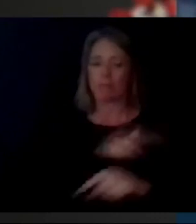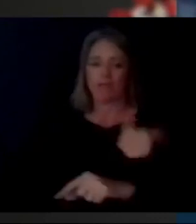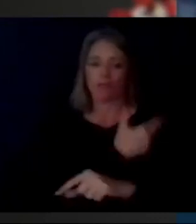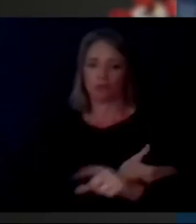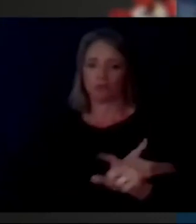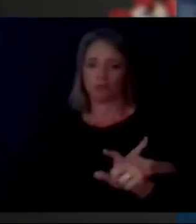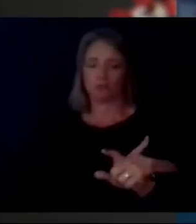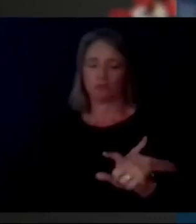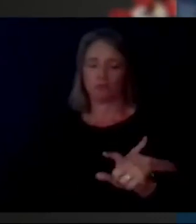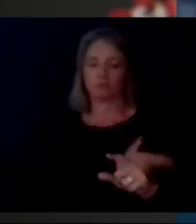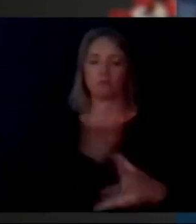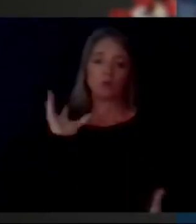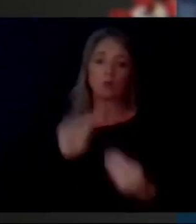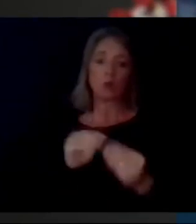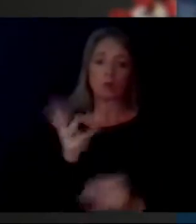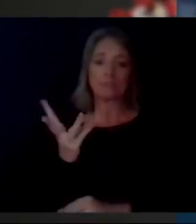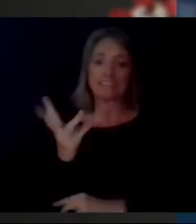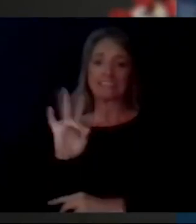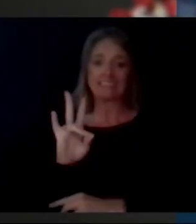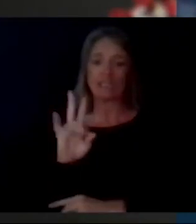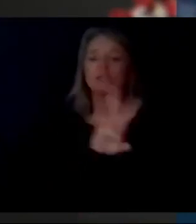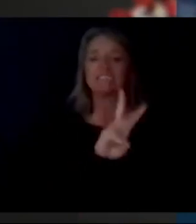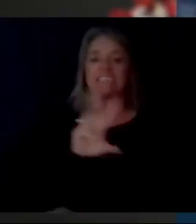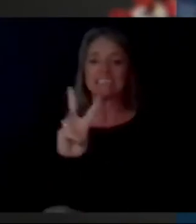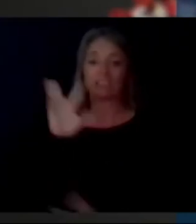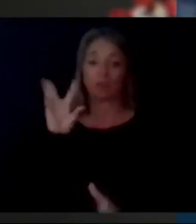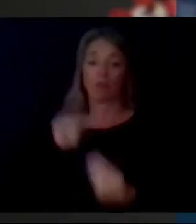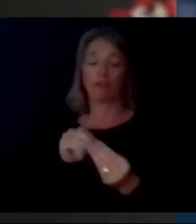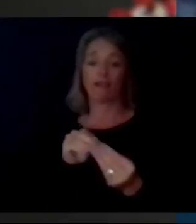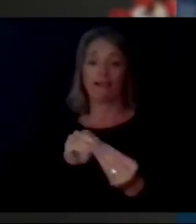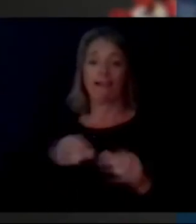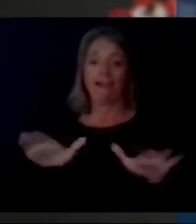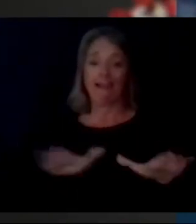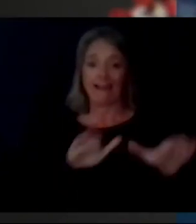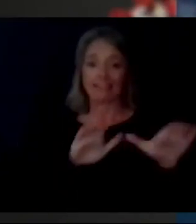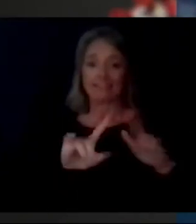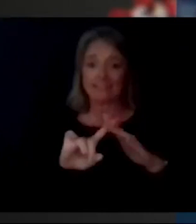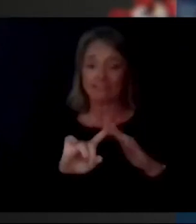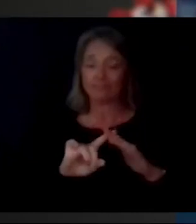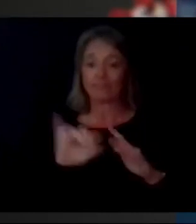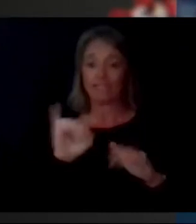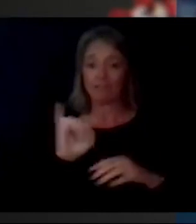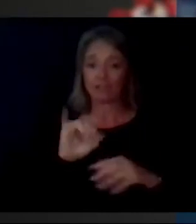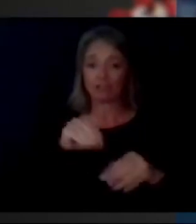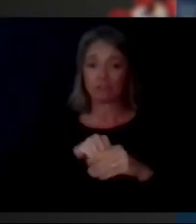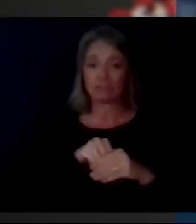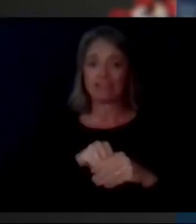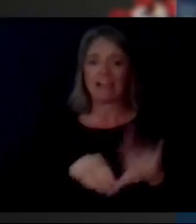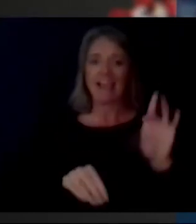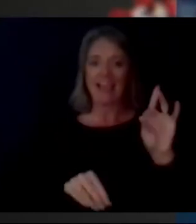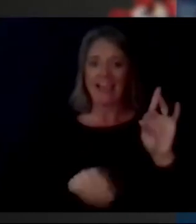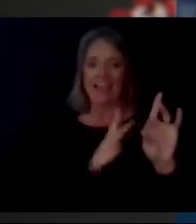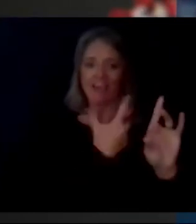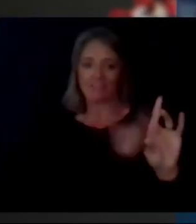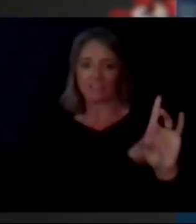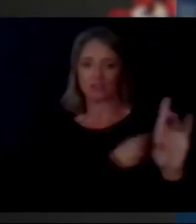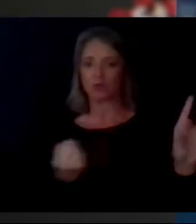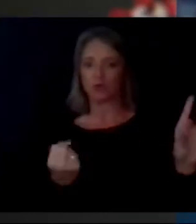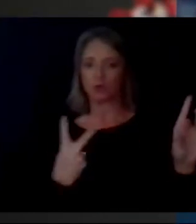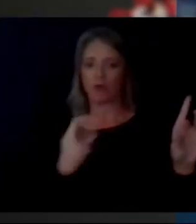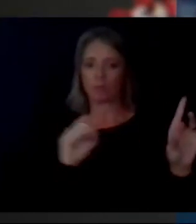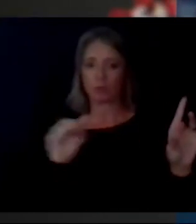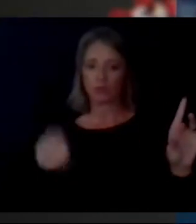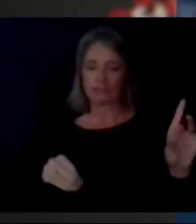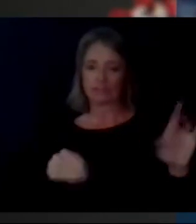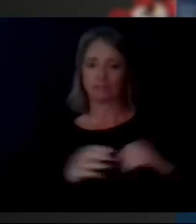66 active infections in the hospital, 8 are vaccinated, so 12%. One time last week we were